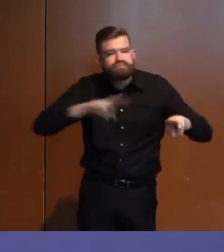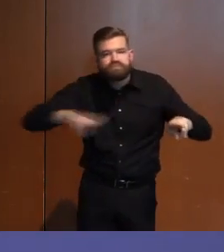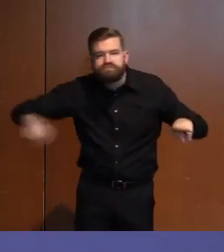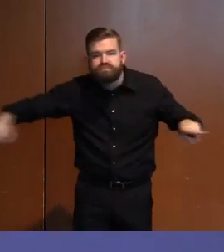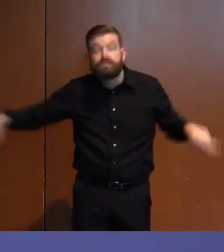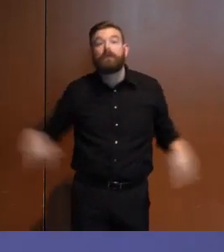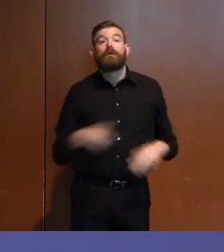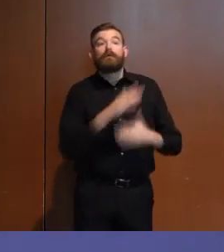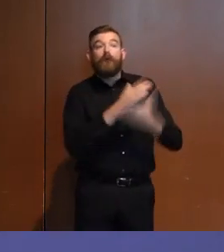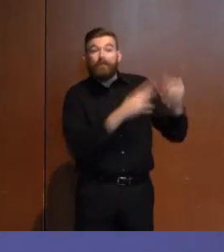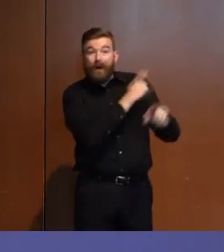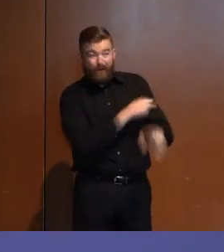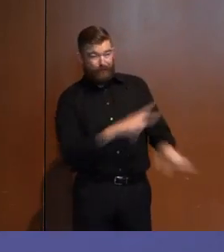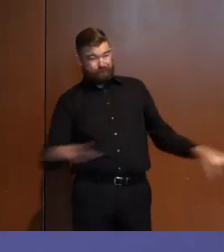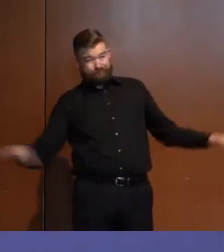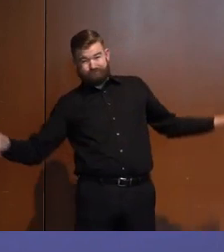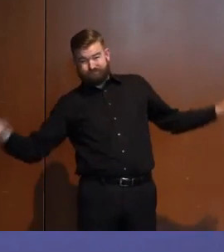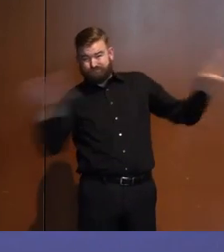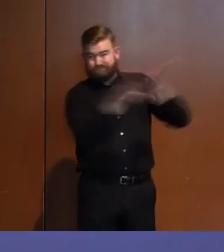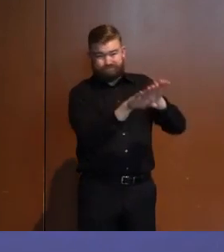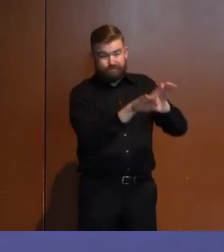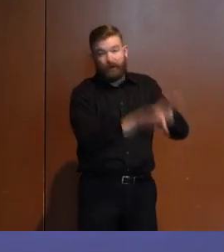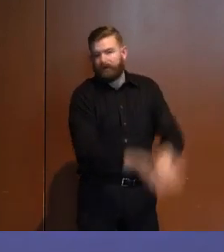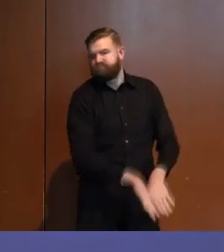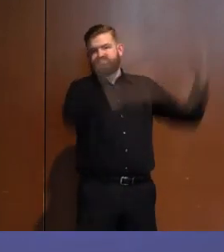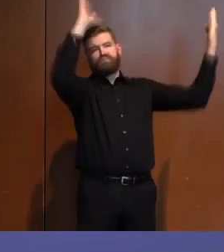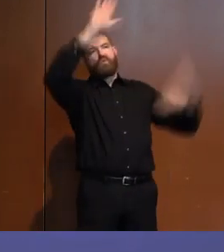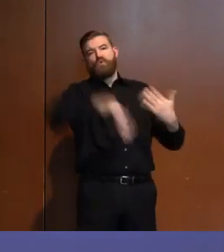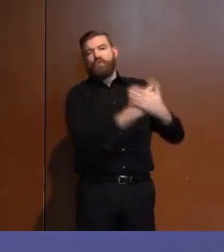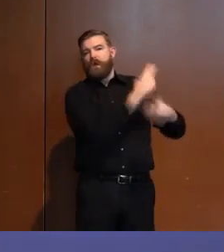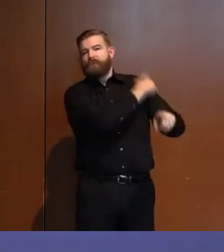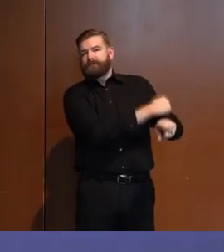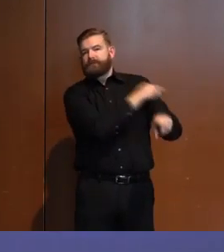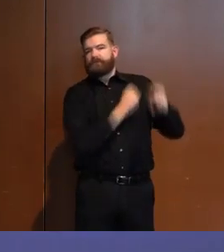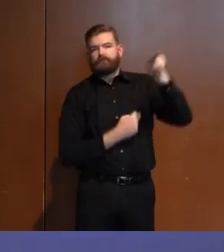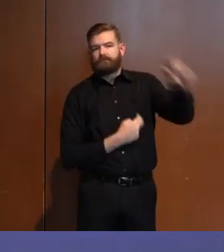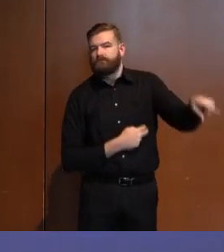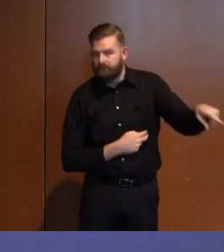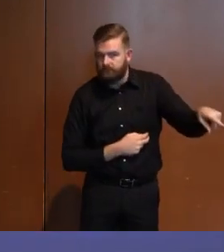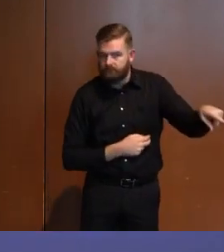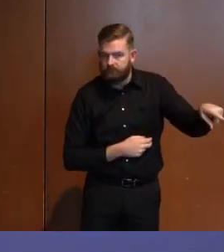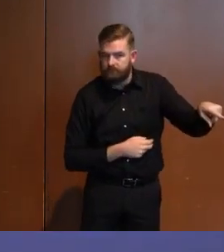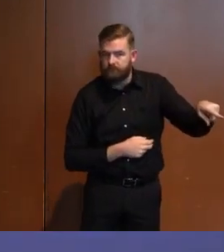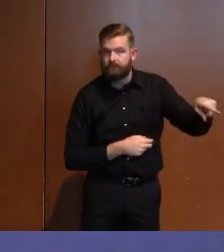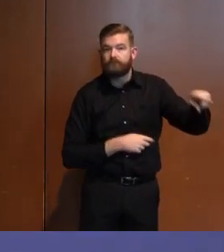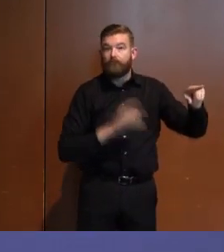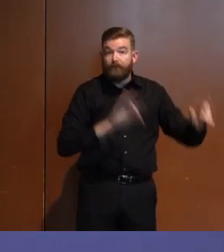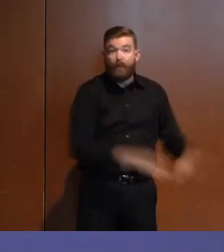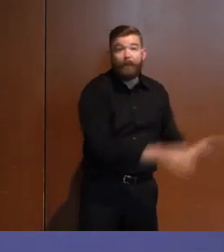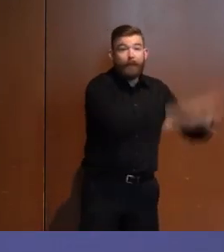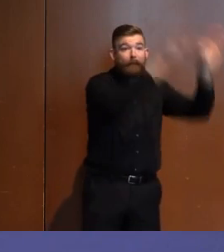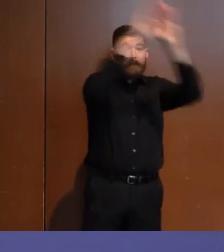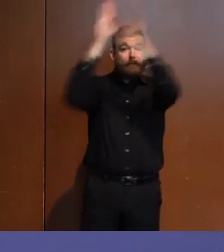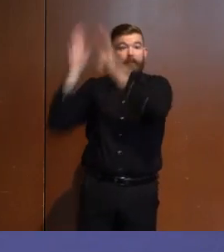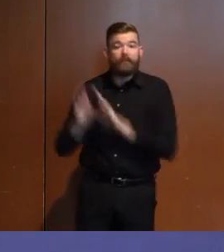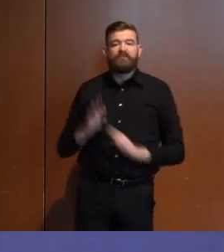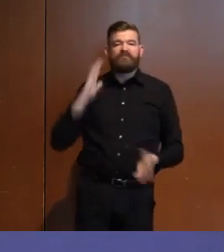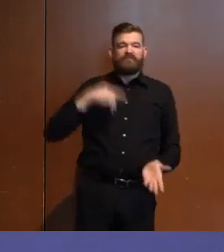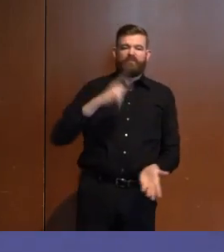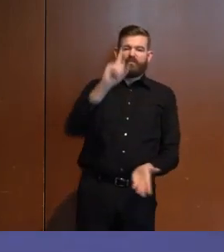into service. In taking these steps, we can bring 1,360 new beds online. And again, thanks to